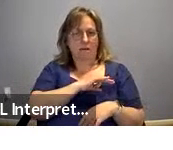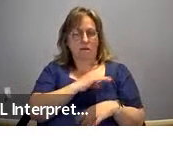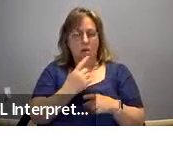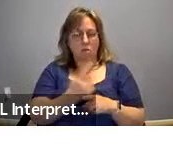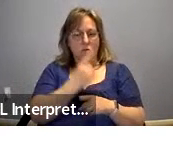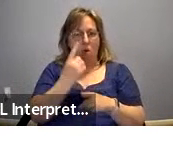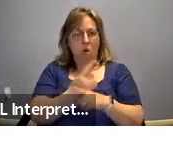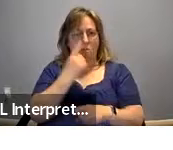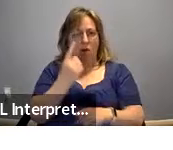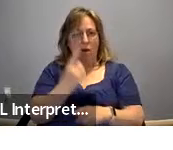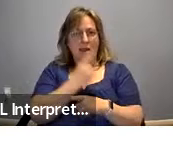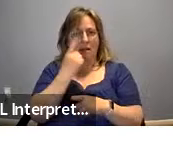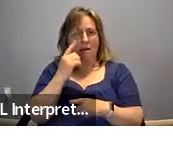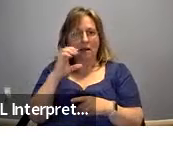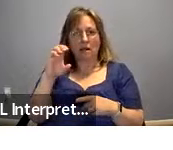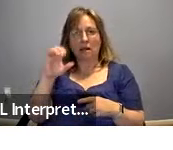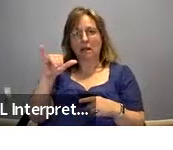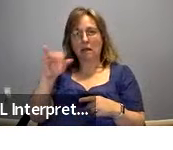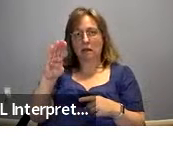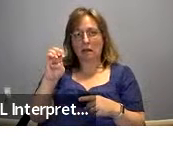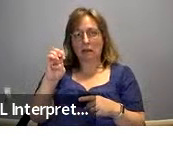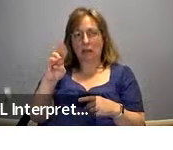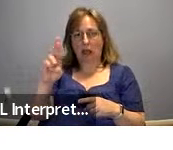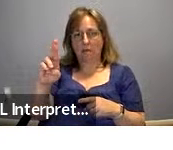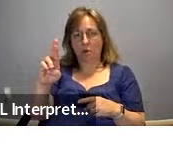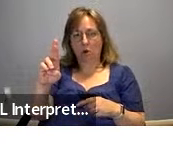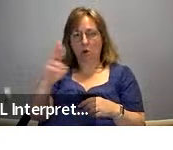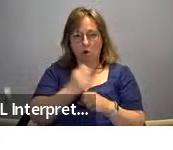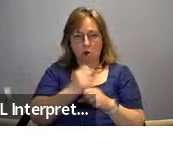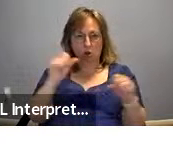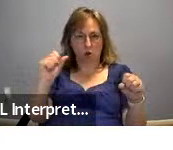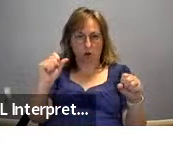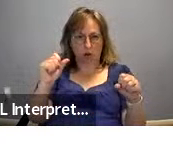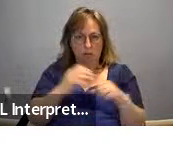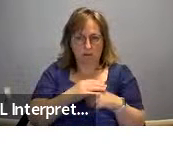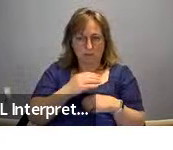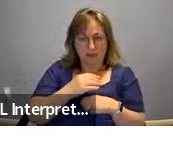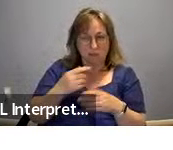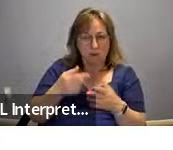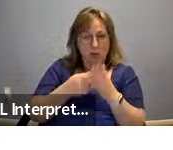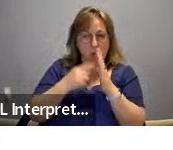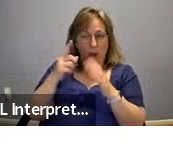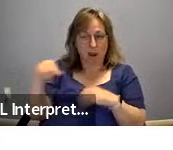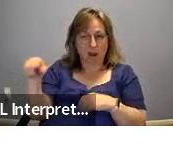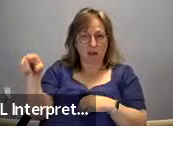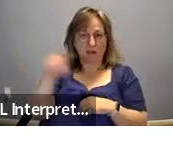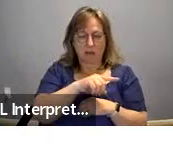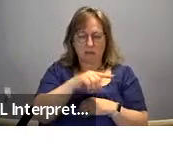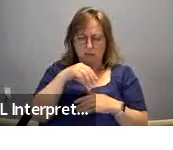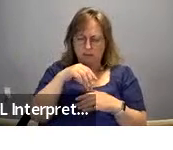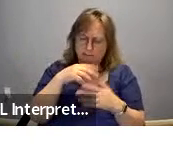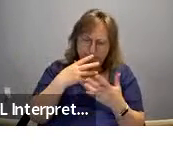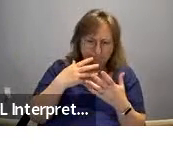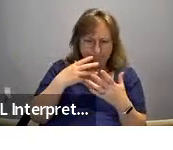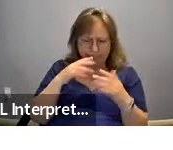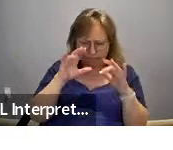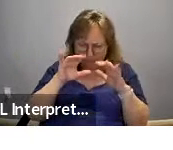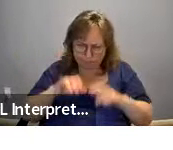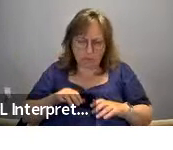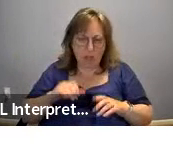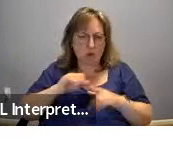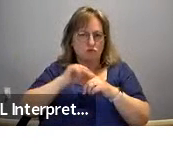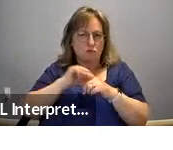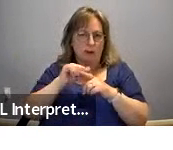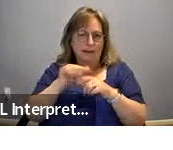digital cybersecurity by having everyone go through required cybersecurity training.